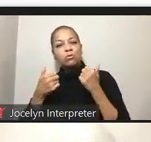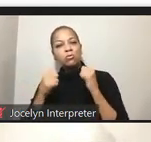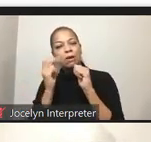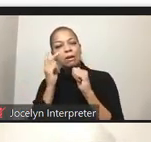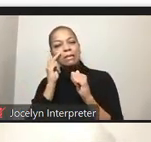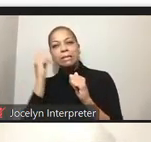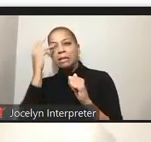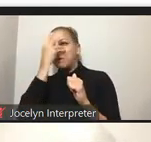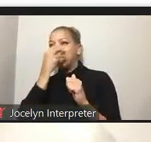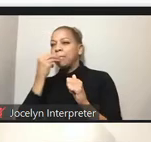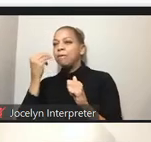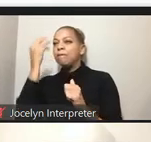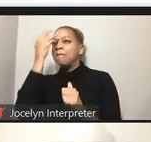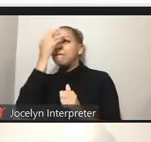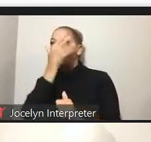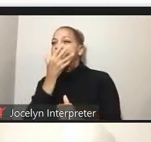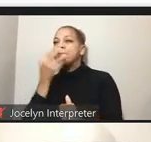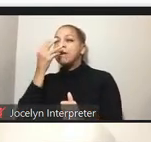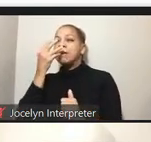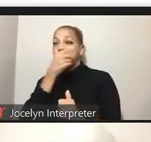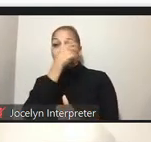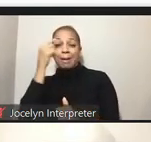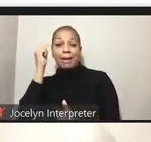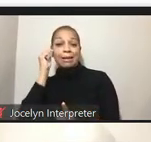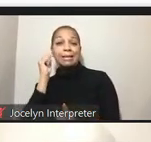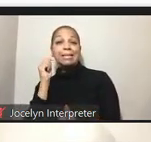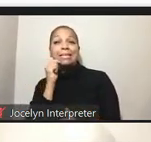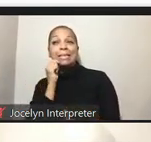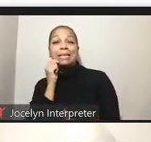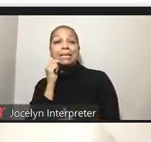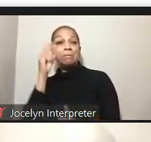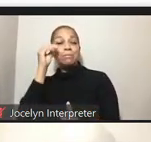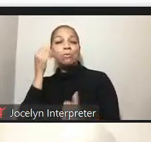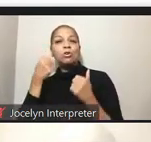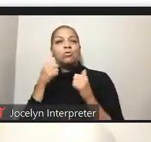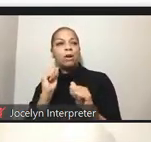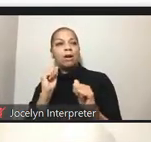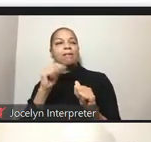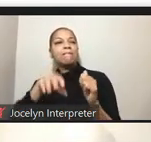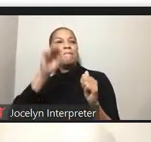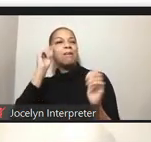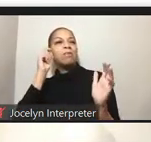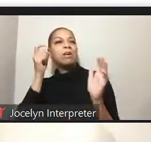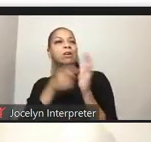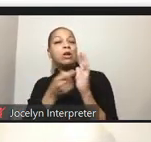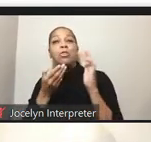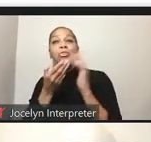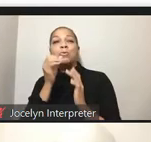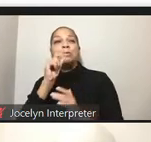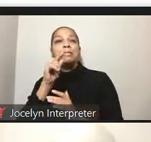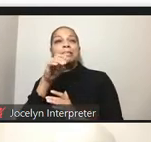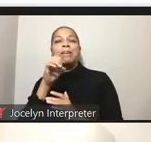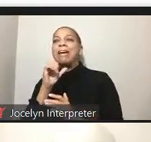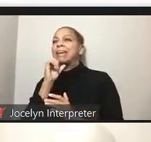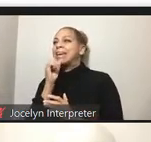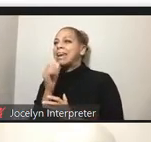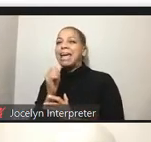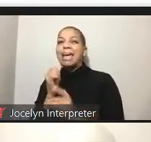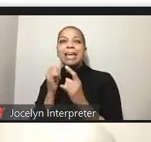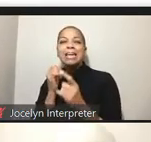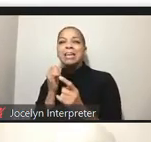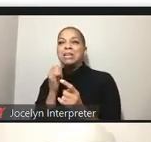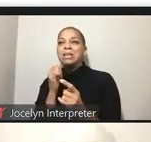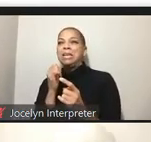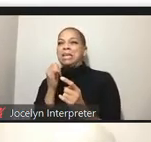a Black teenage boy seeking recognition through a selfie, rather than the floodgate of emotions and historical